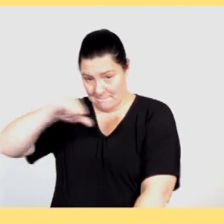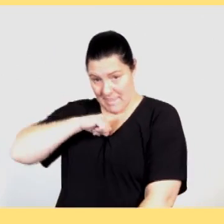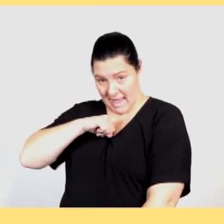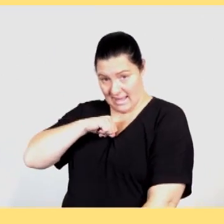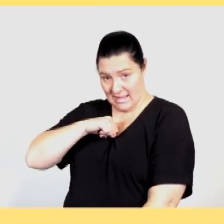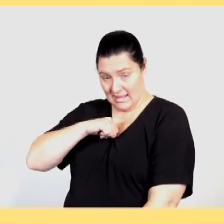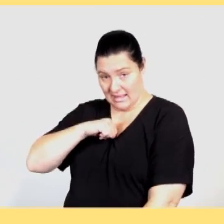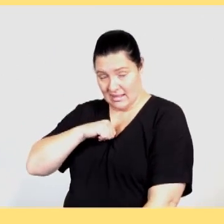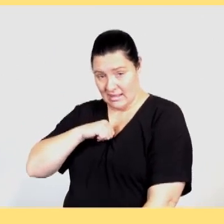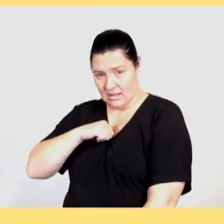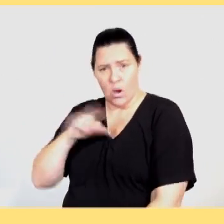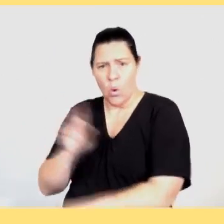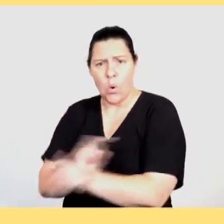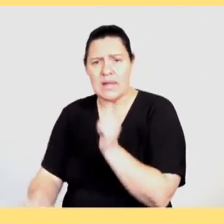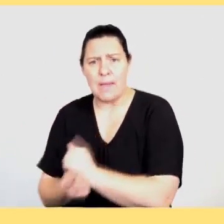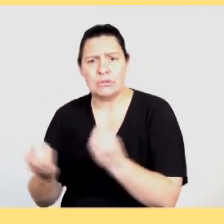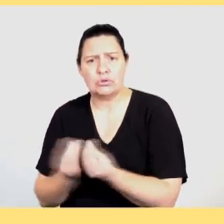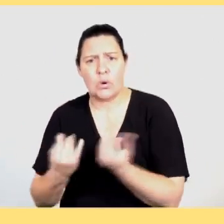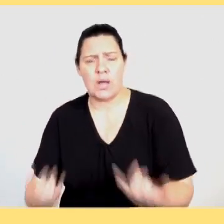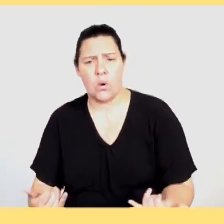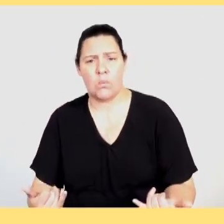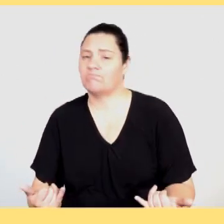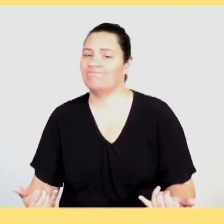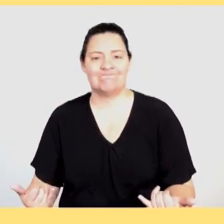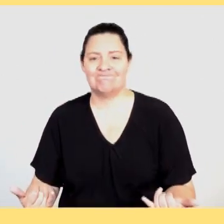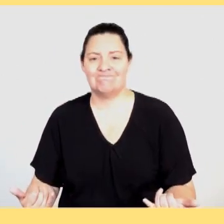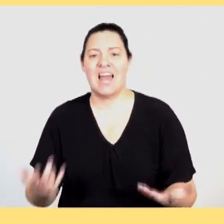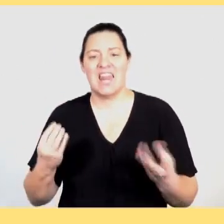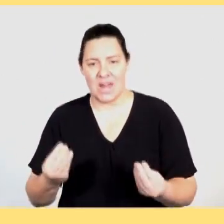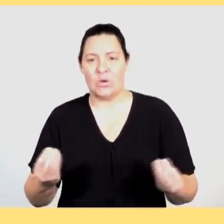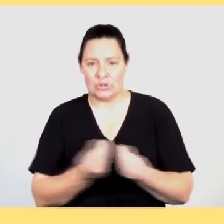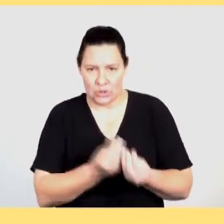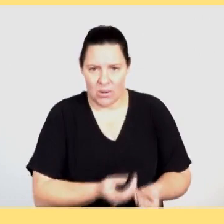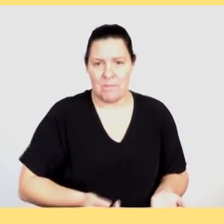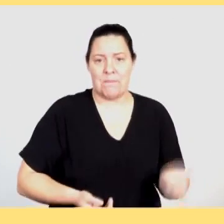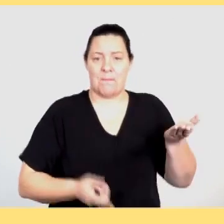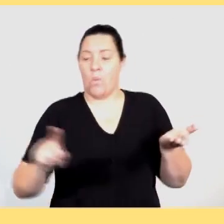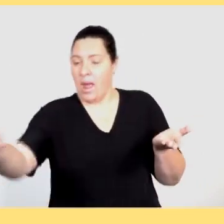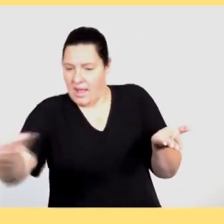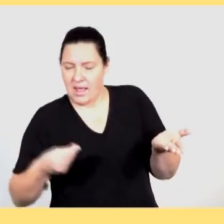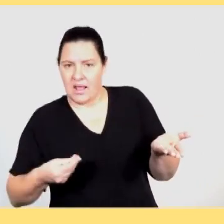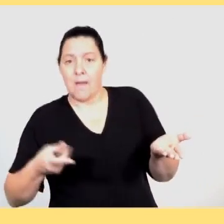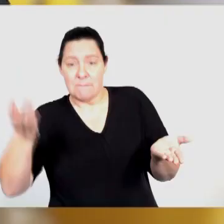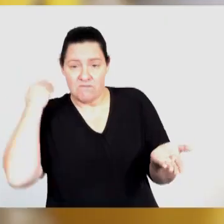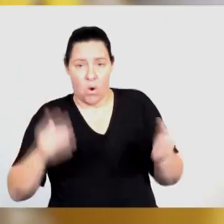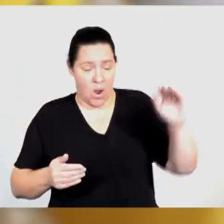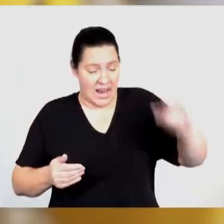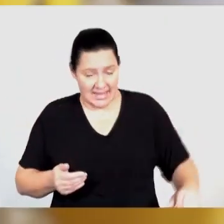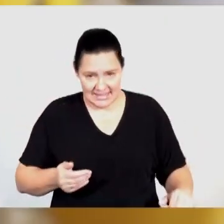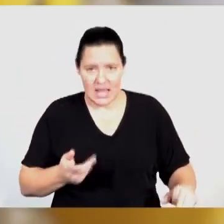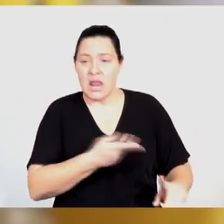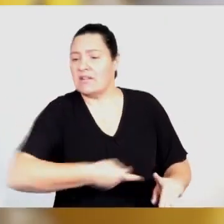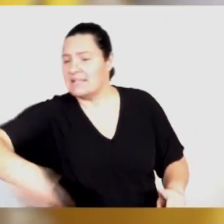returning goods to us, what is happening to our stock now? Our stock will increase because a debtor